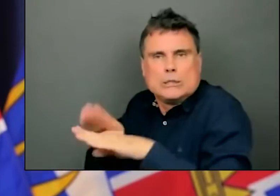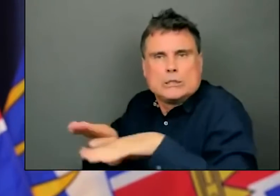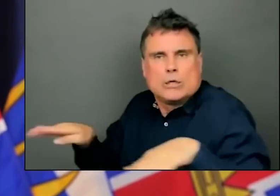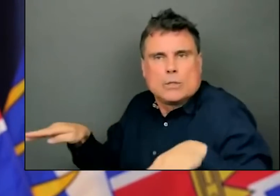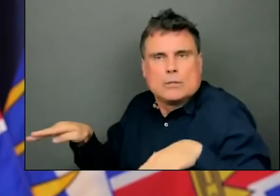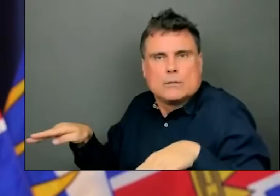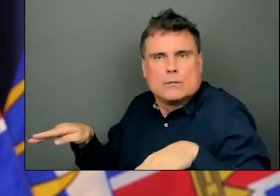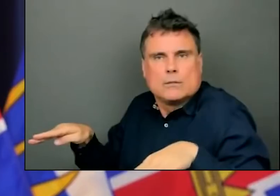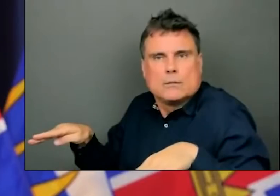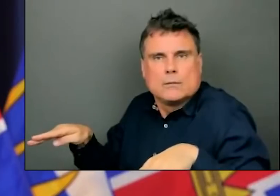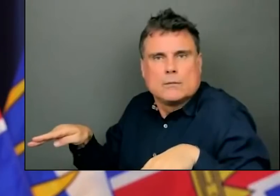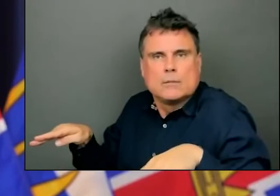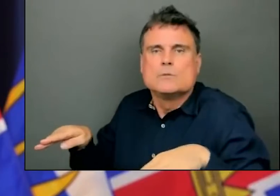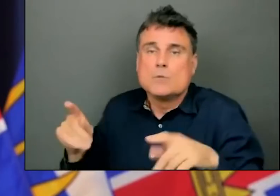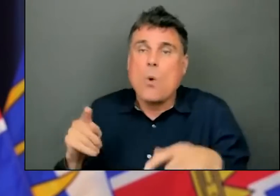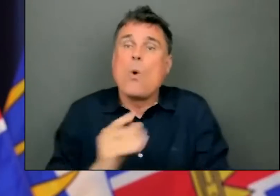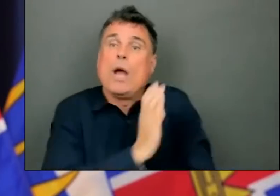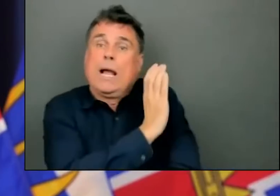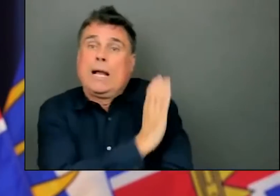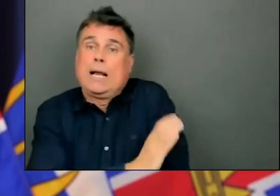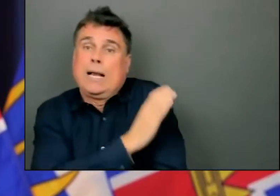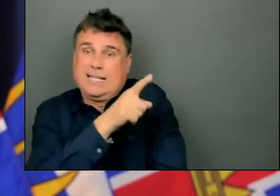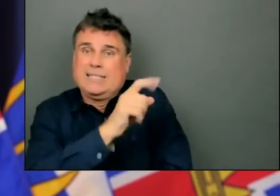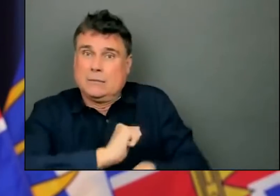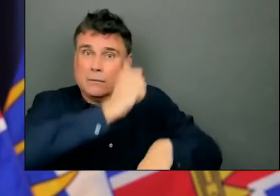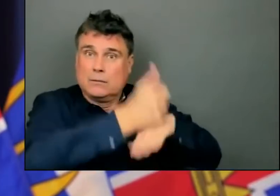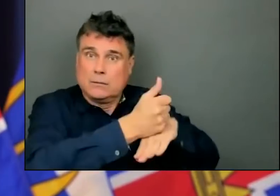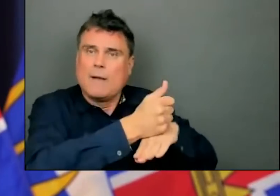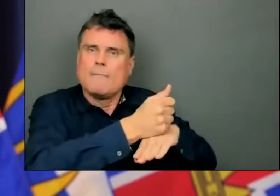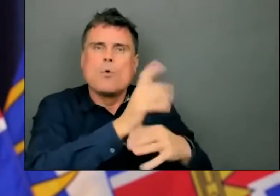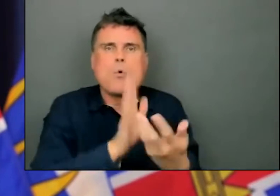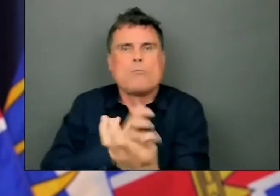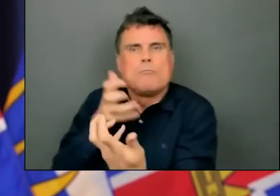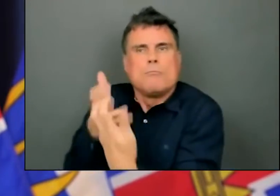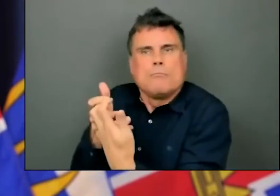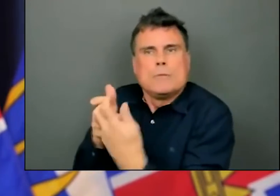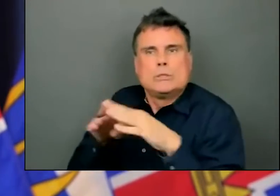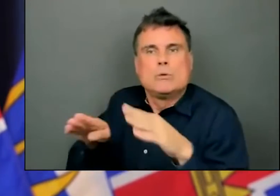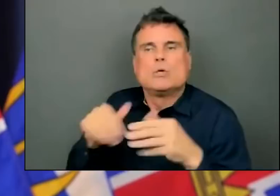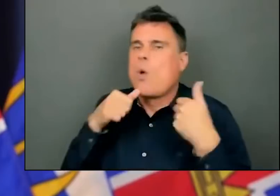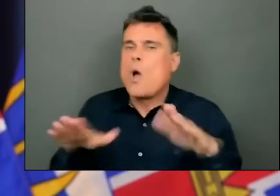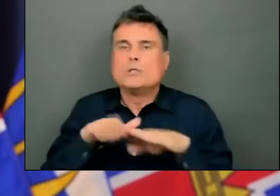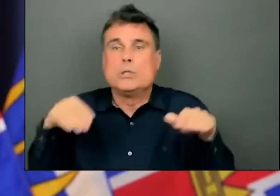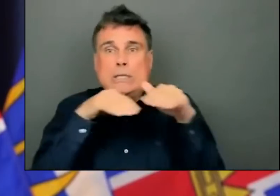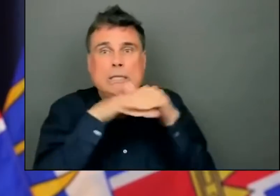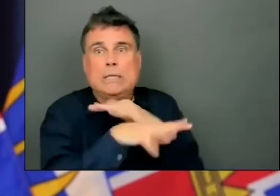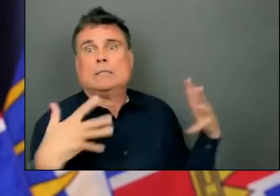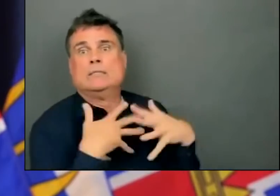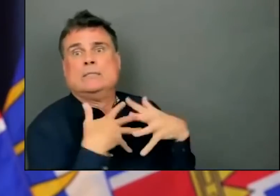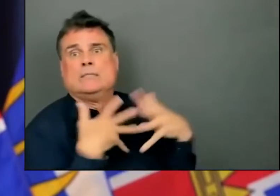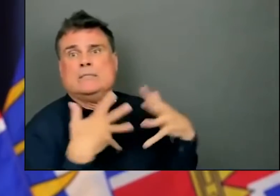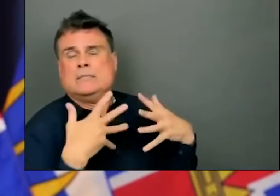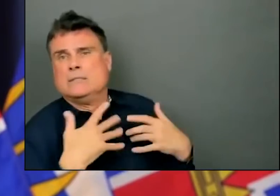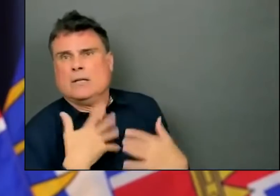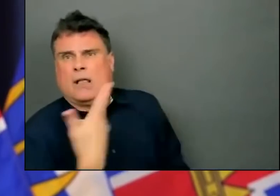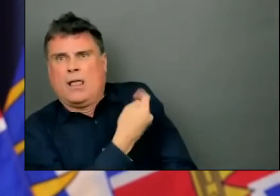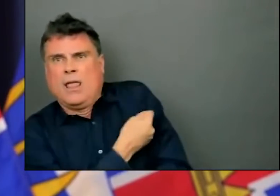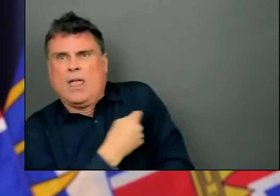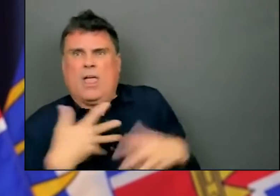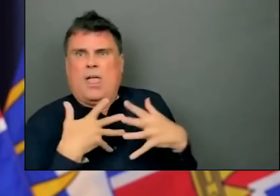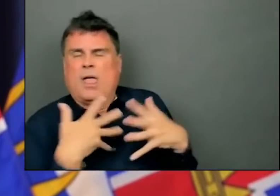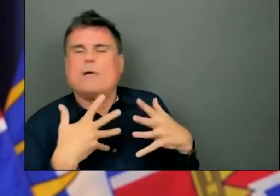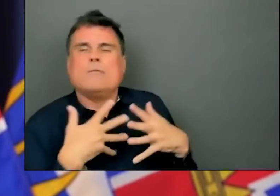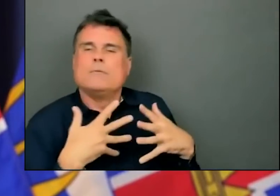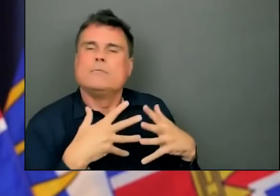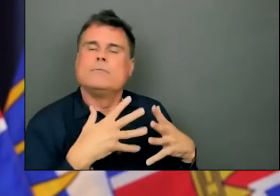that was as least traumatic as possible for children. So we've done that, and you see as we're transitioning to much of the